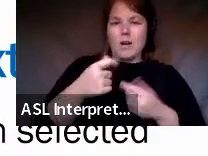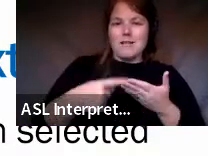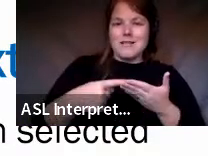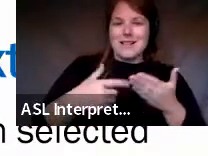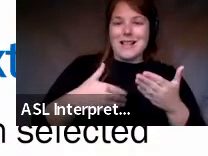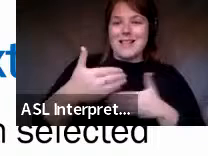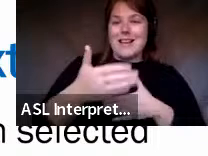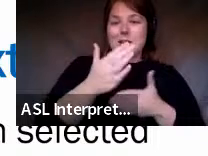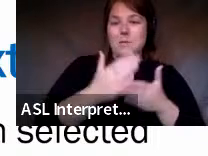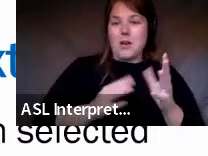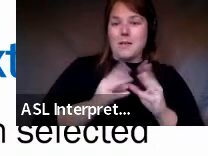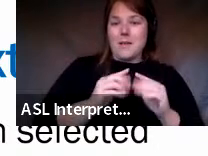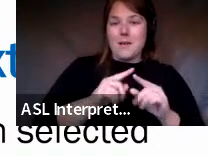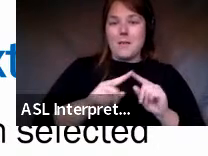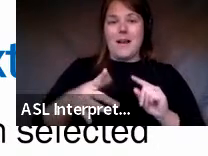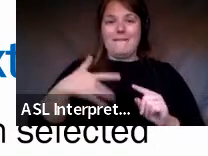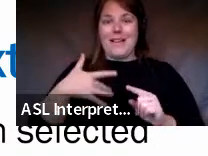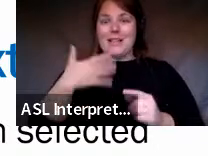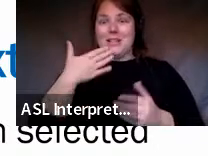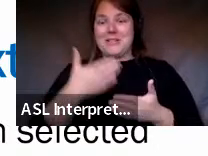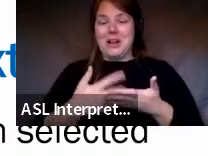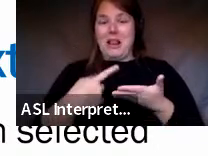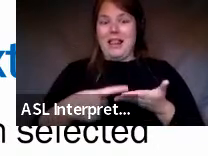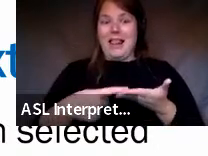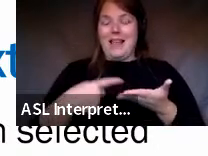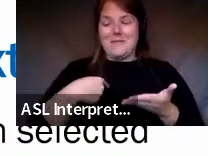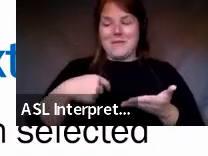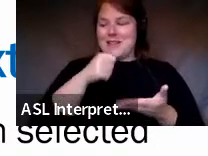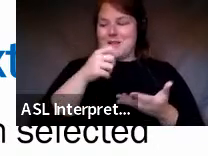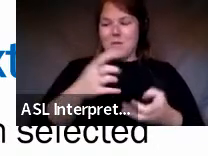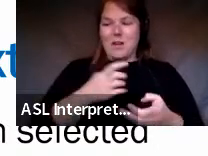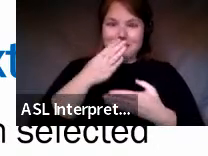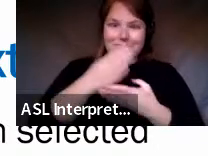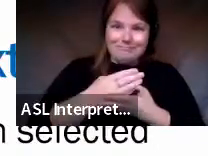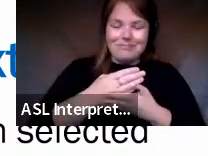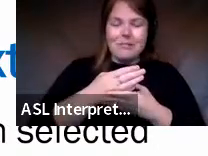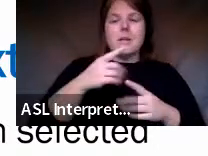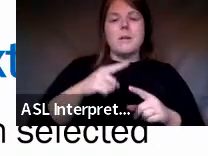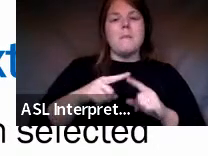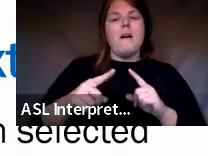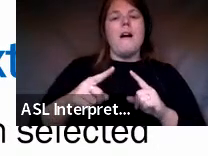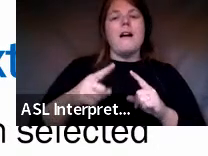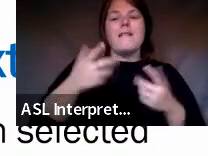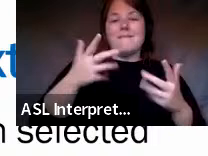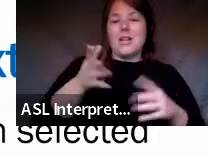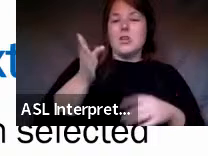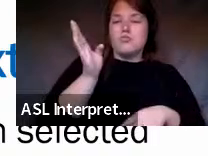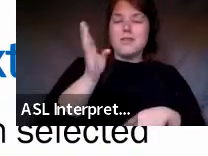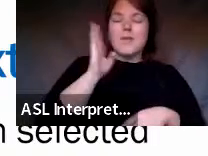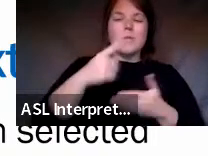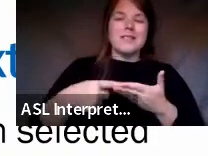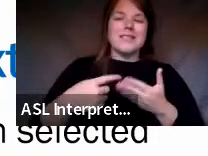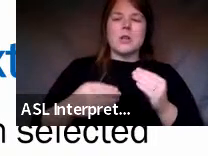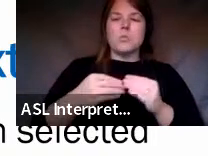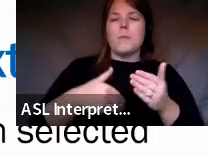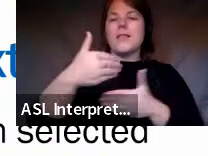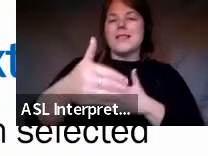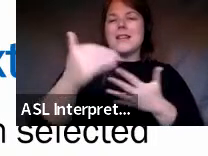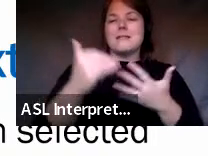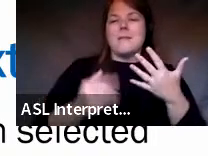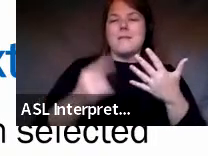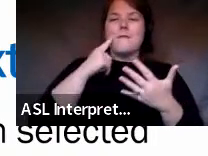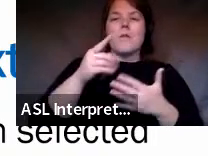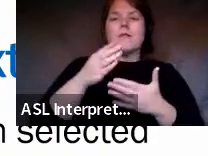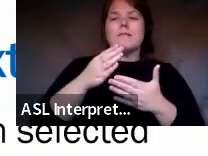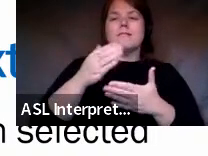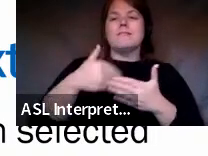like the discussion was really rich and we didn't want to stop it. So after I present this, we can talk a little bit about next steps for the other part of the